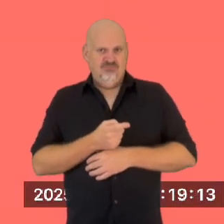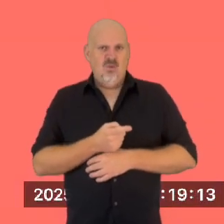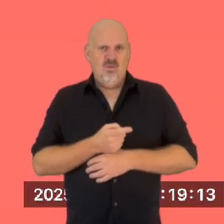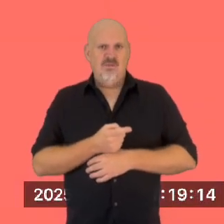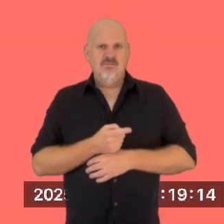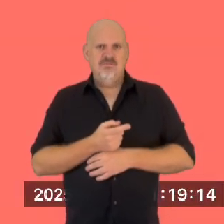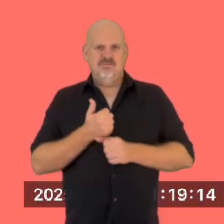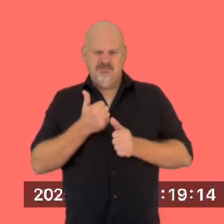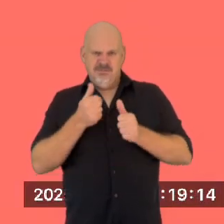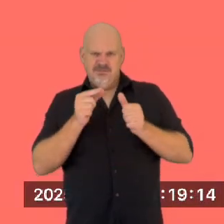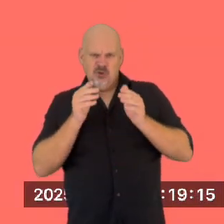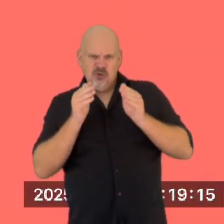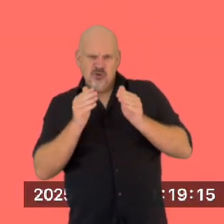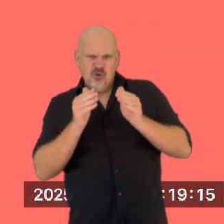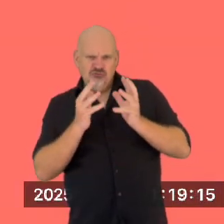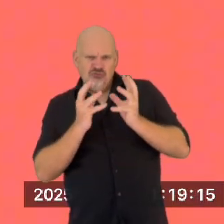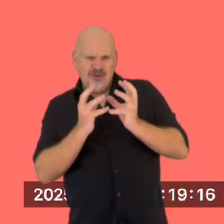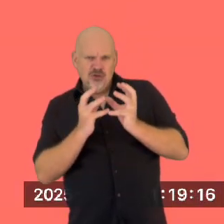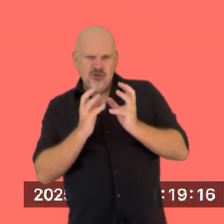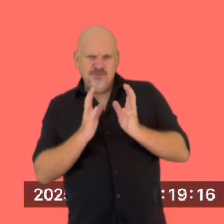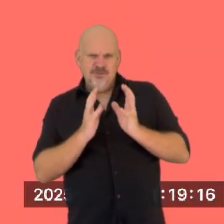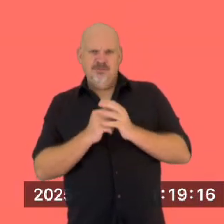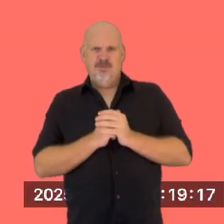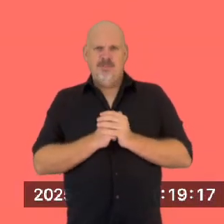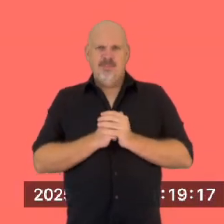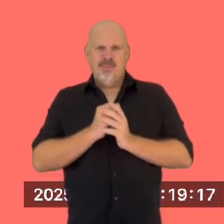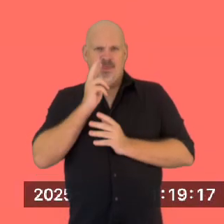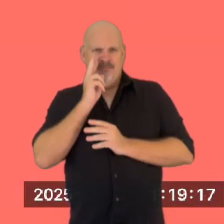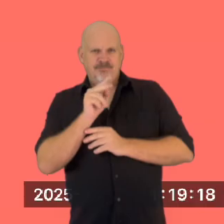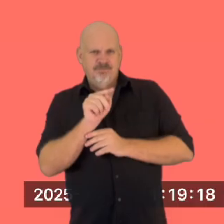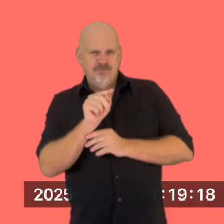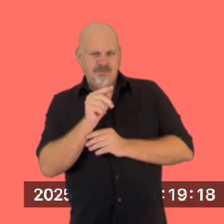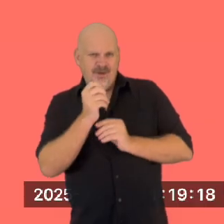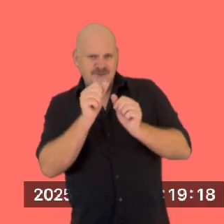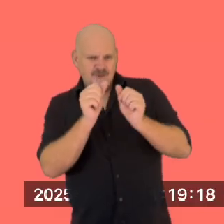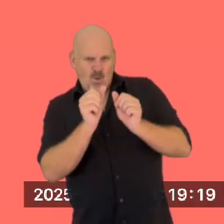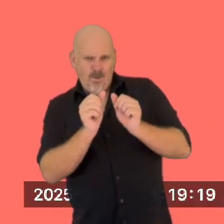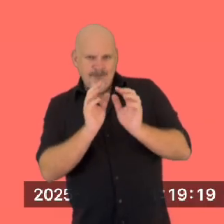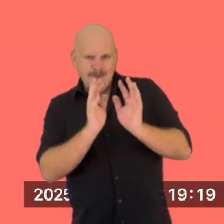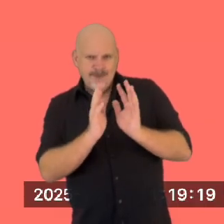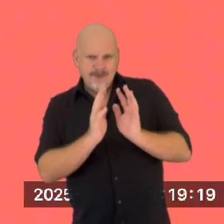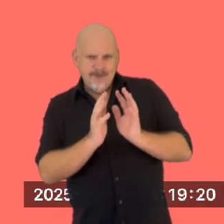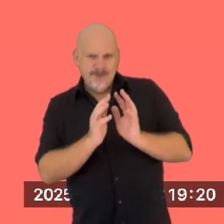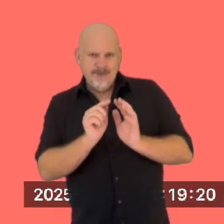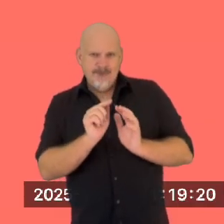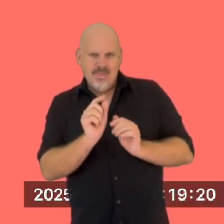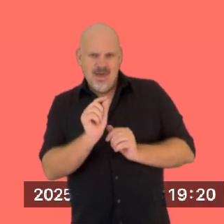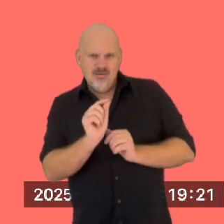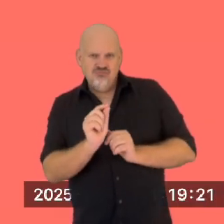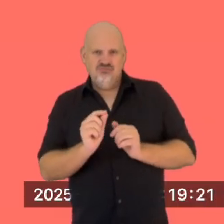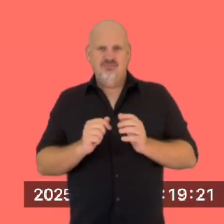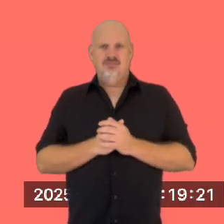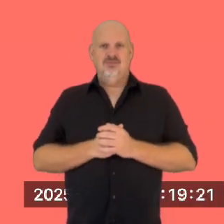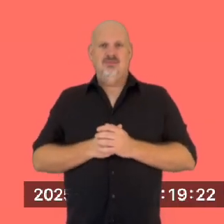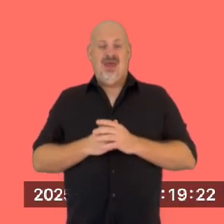Look at that. And there we go, bit of concentration. There we are. And then get some thorns on